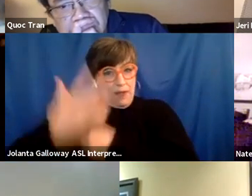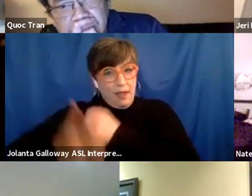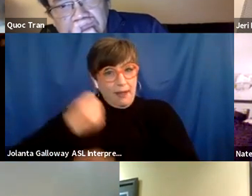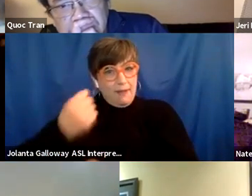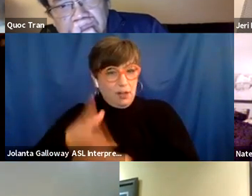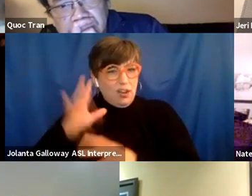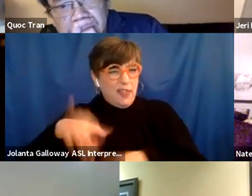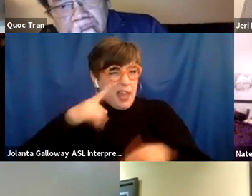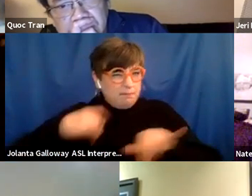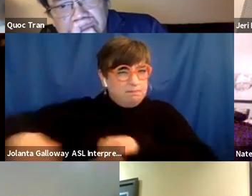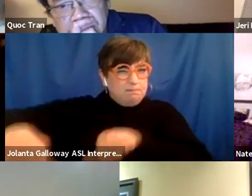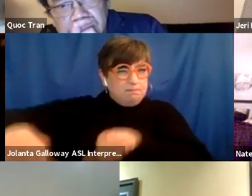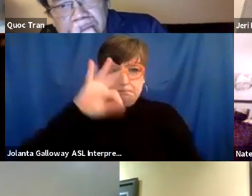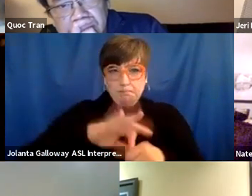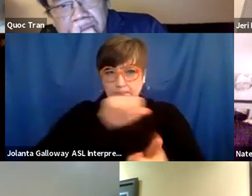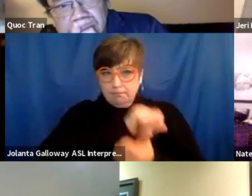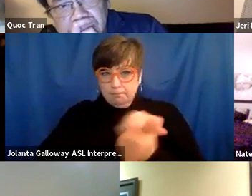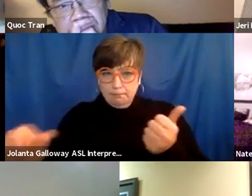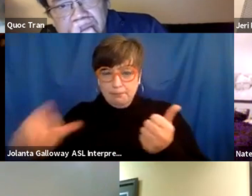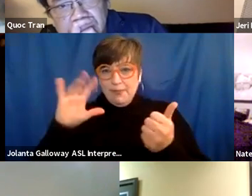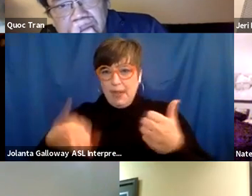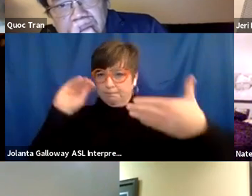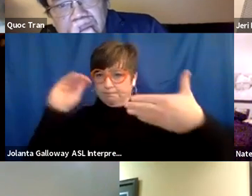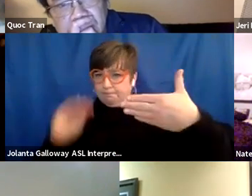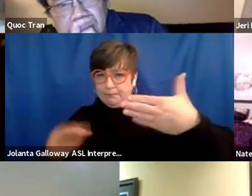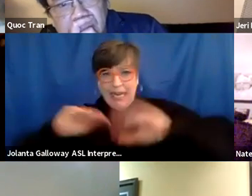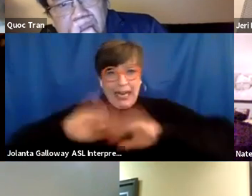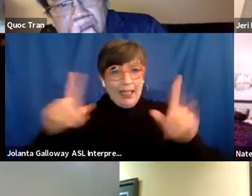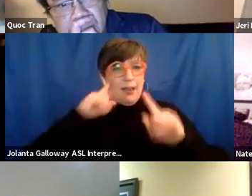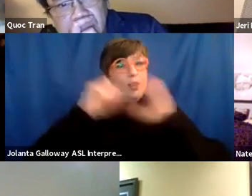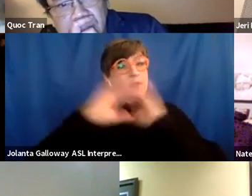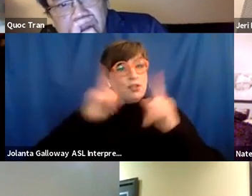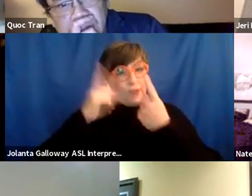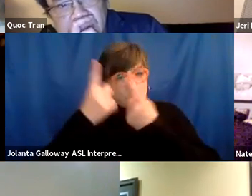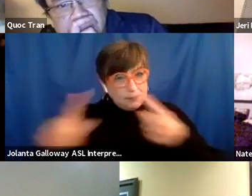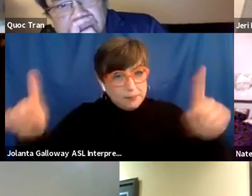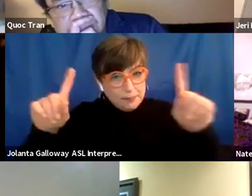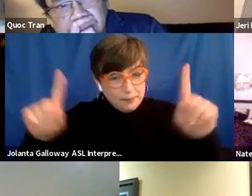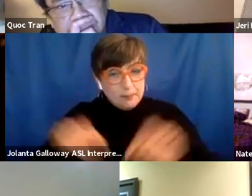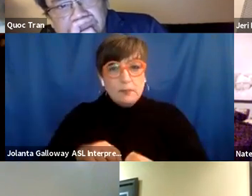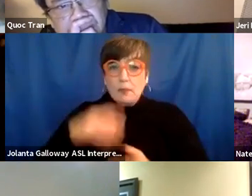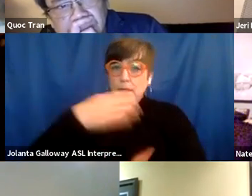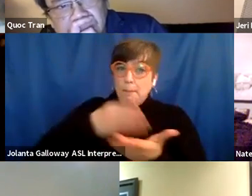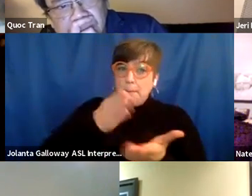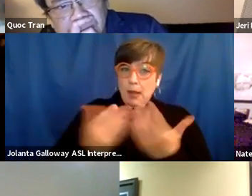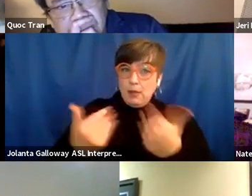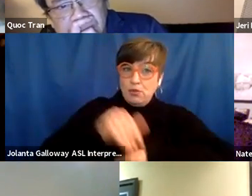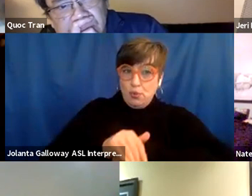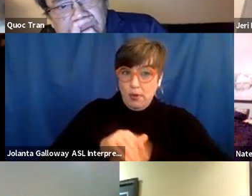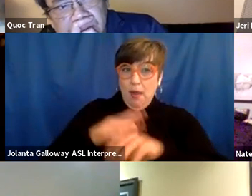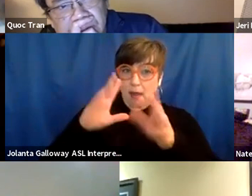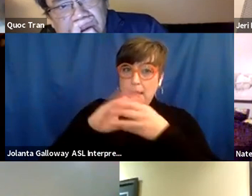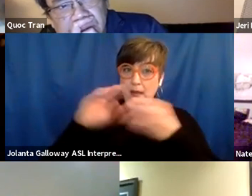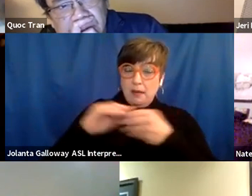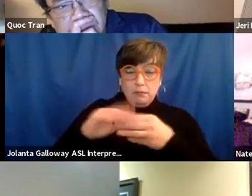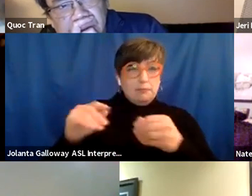outlines our shared vision for accomplishing this goal, and the budget presented tonight represents the resources needed to make progress